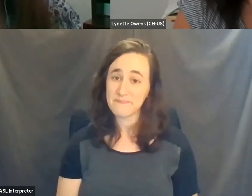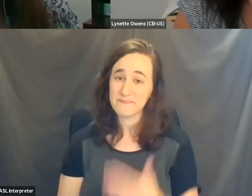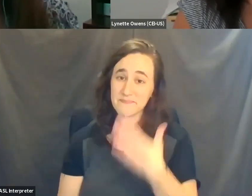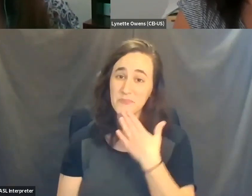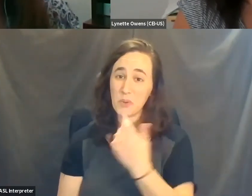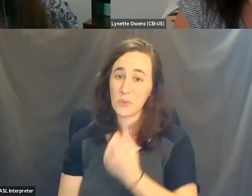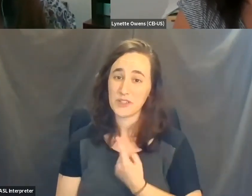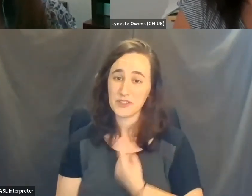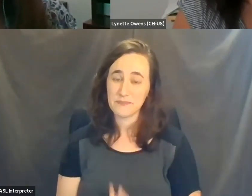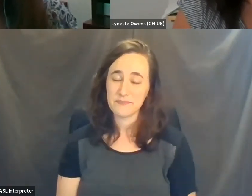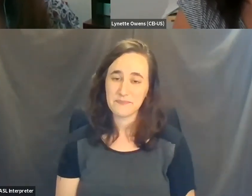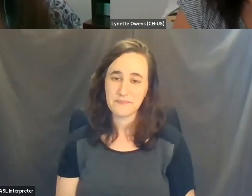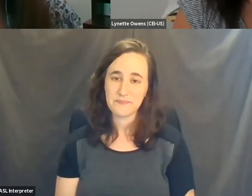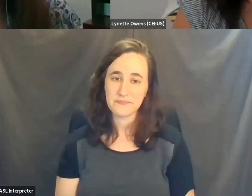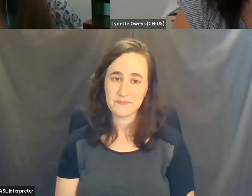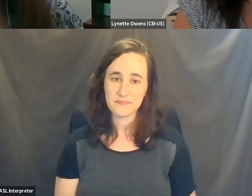It's a really good question.